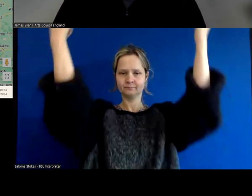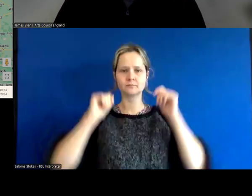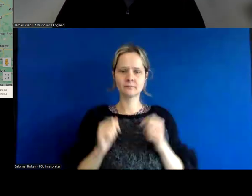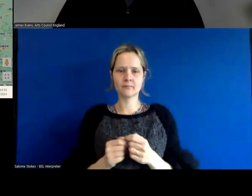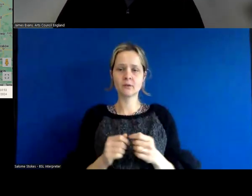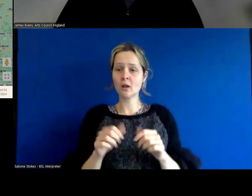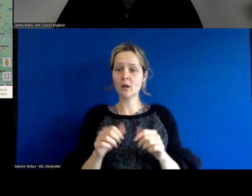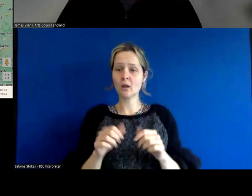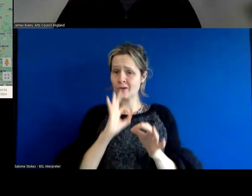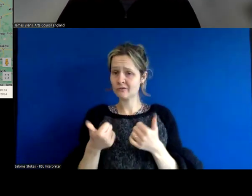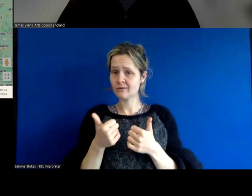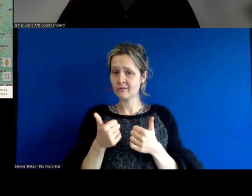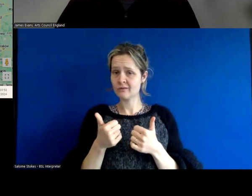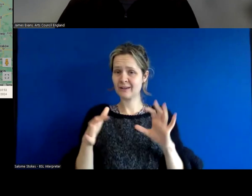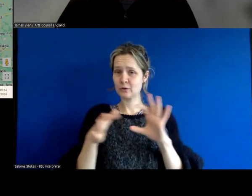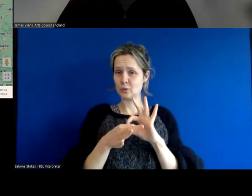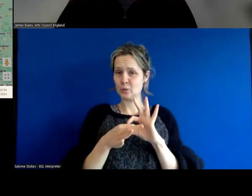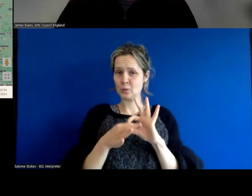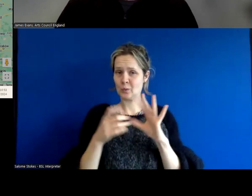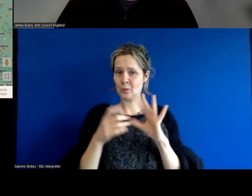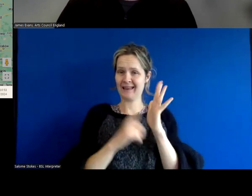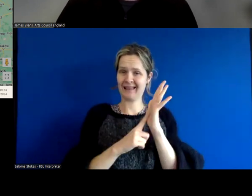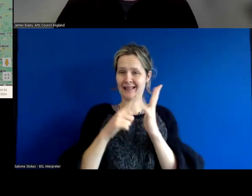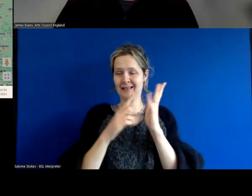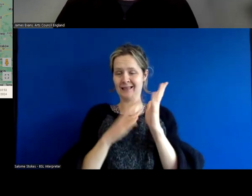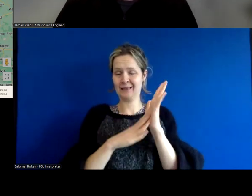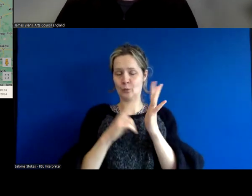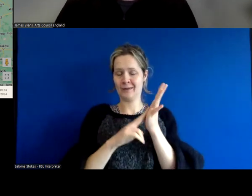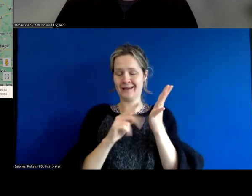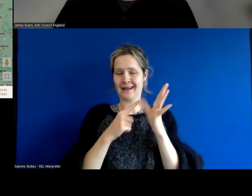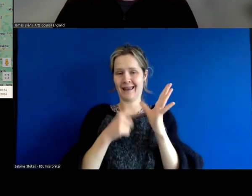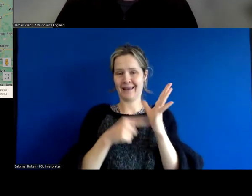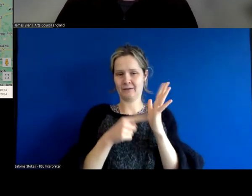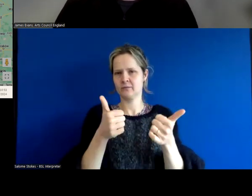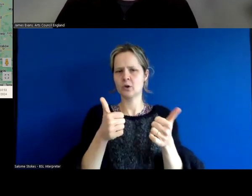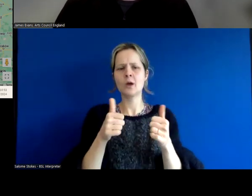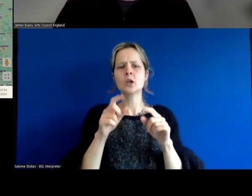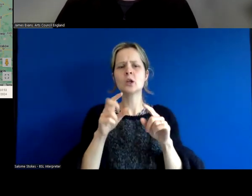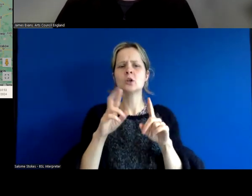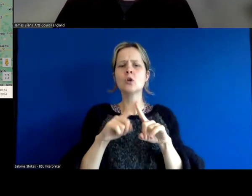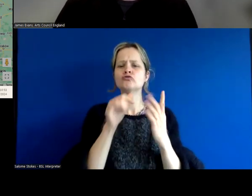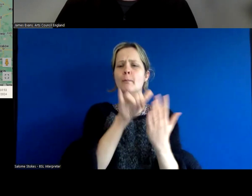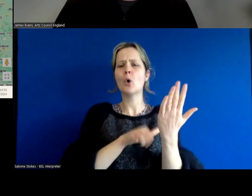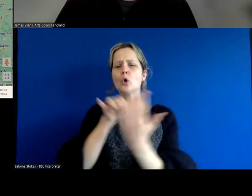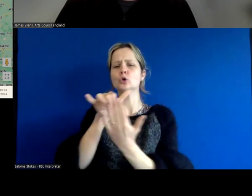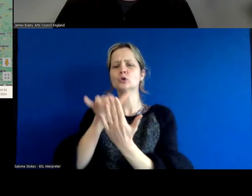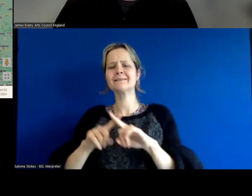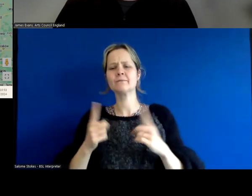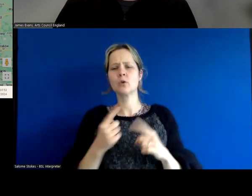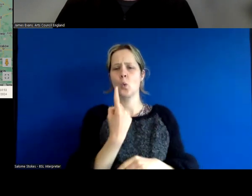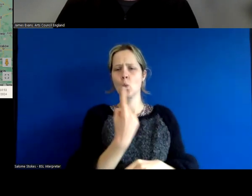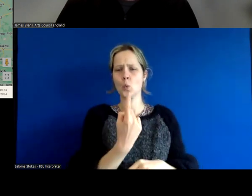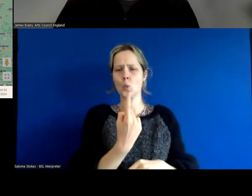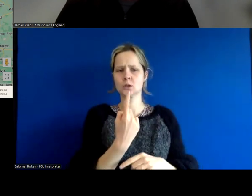Good question about Illuminate. So there are two different reports for each local authority area. One is called a summary